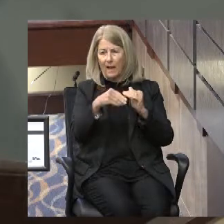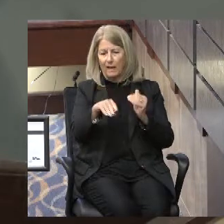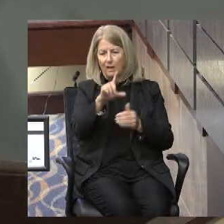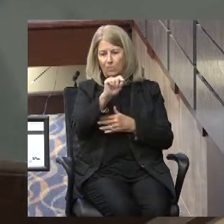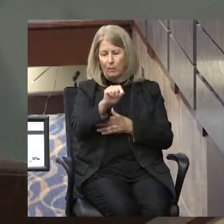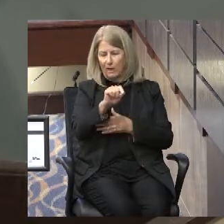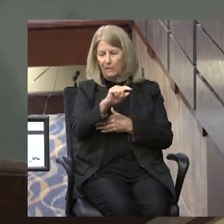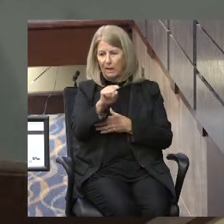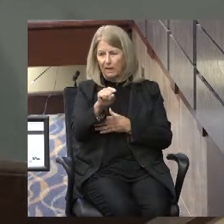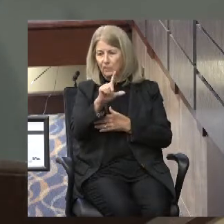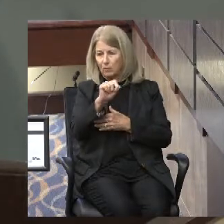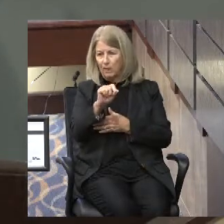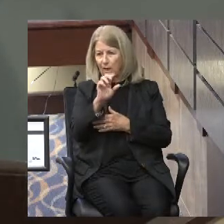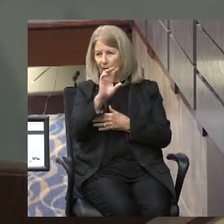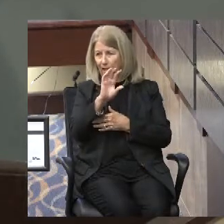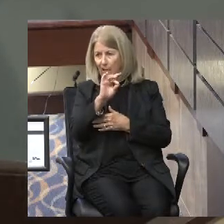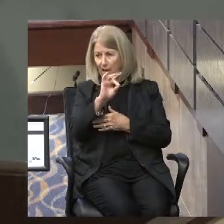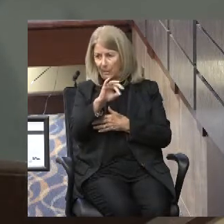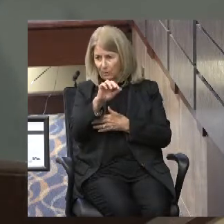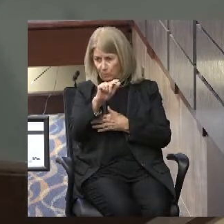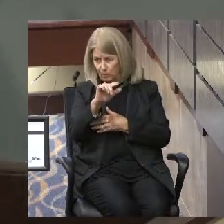20-880.27 to